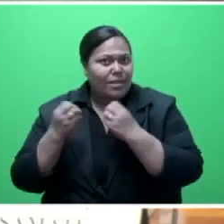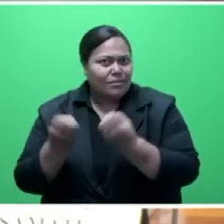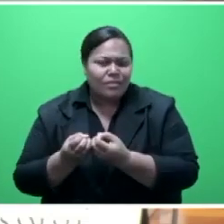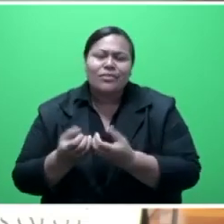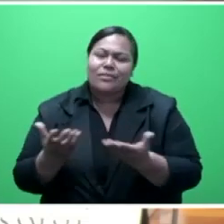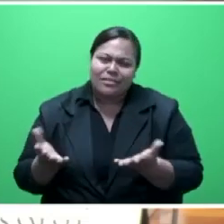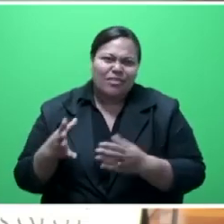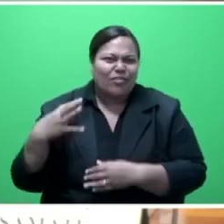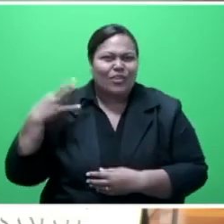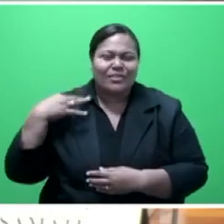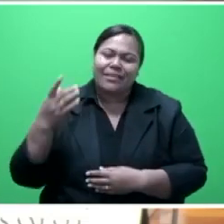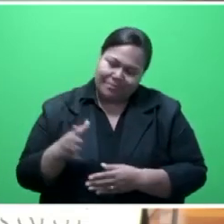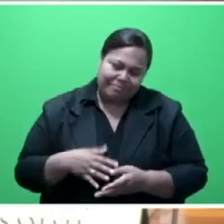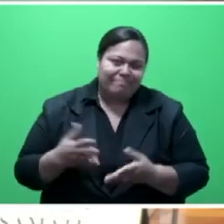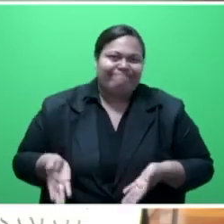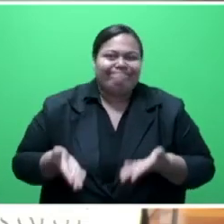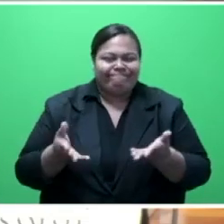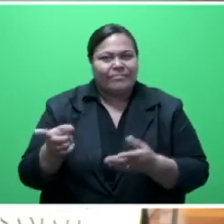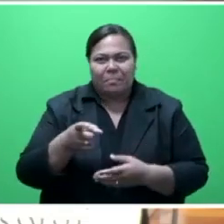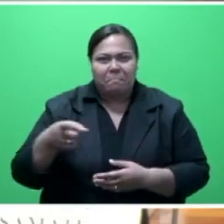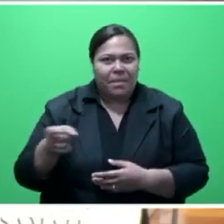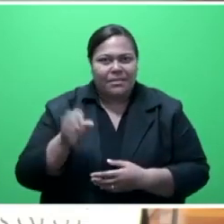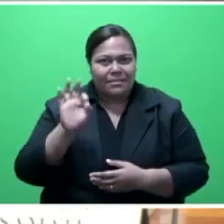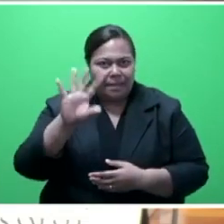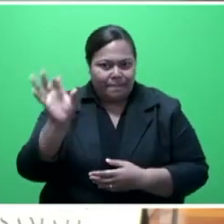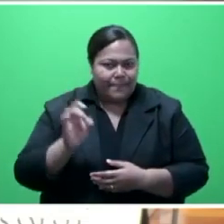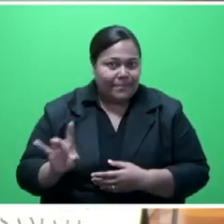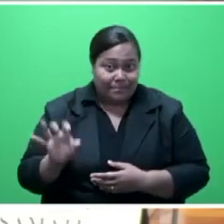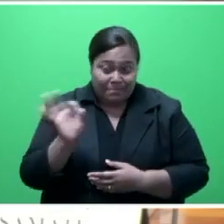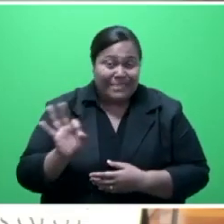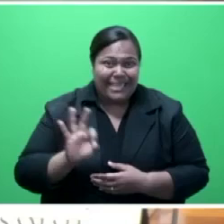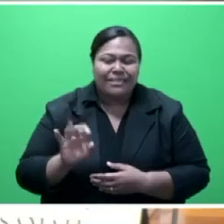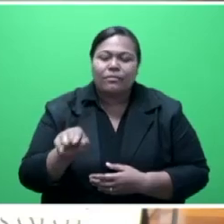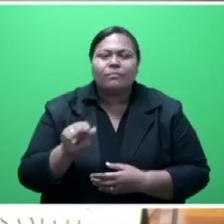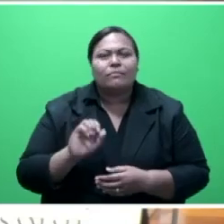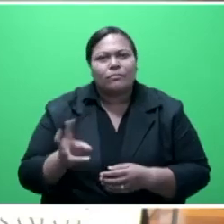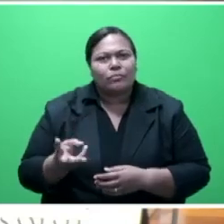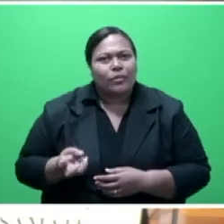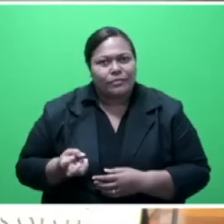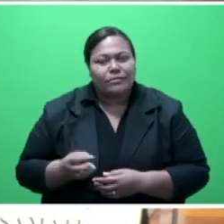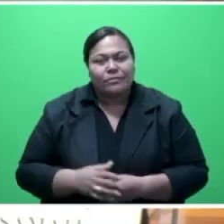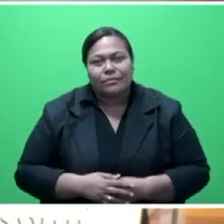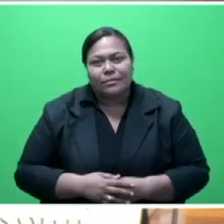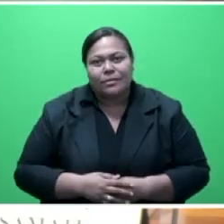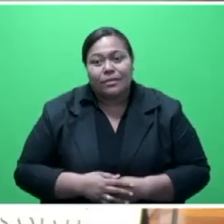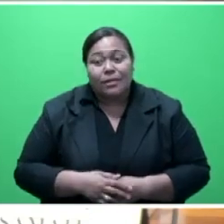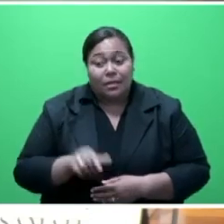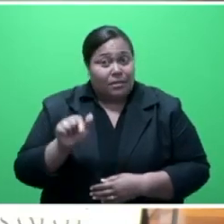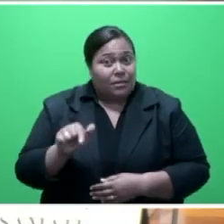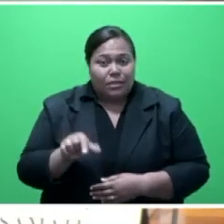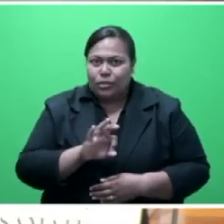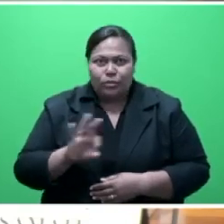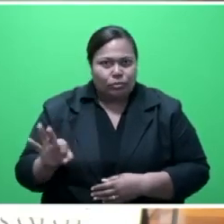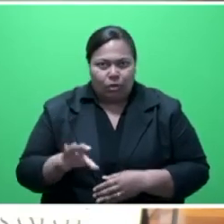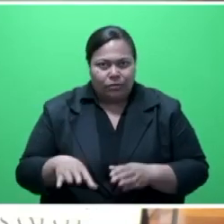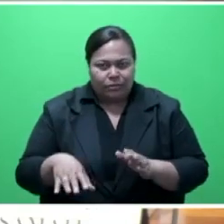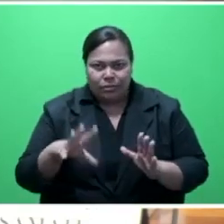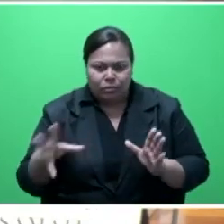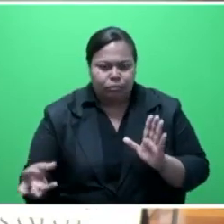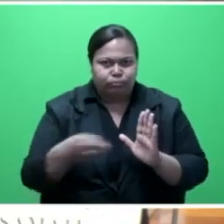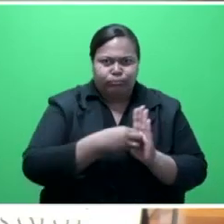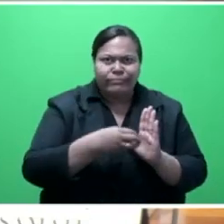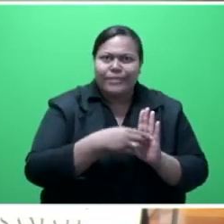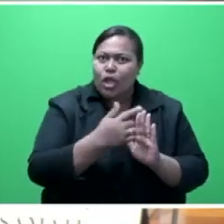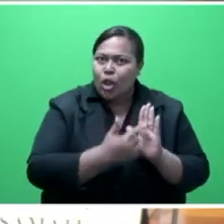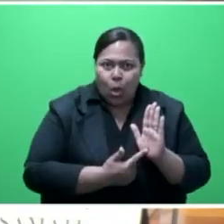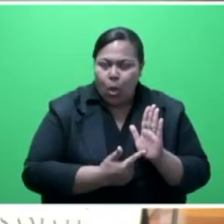have volunteered to take the 10% cut. Mr. Speaker, sir, this cut will not apply to the legislature and judiciary, as they are the